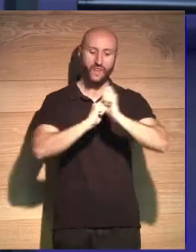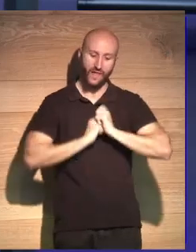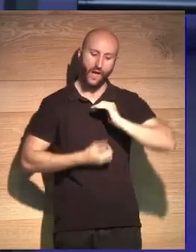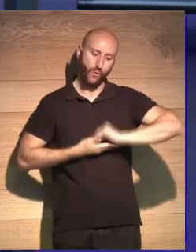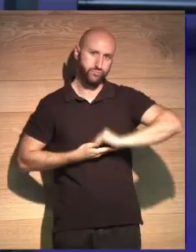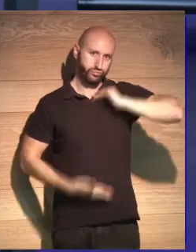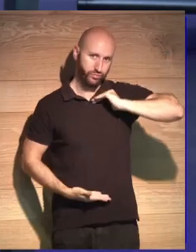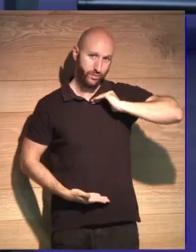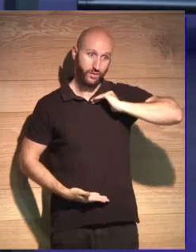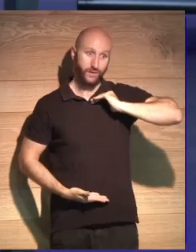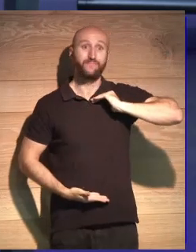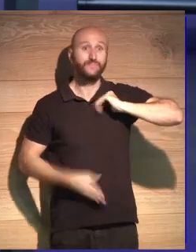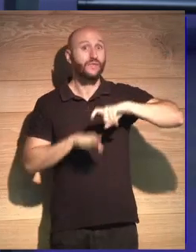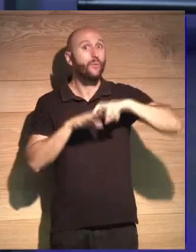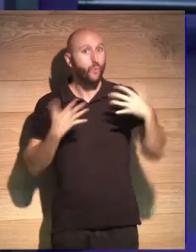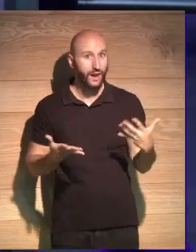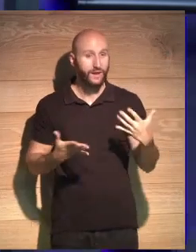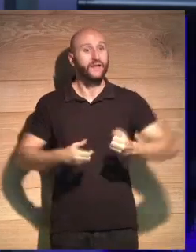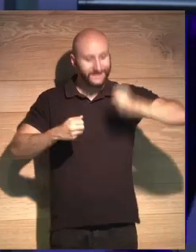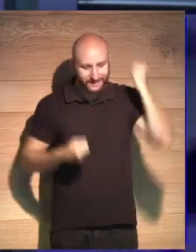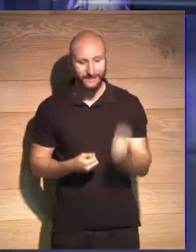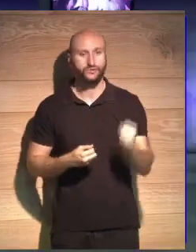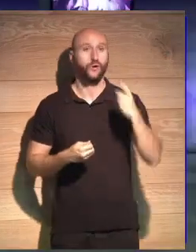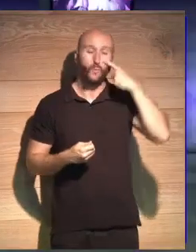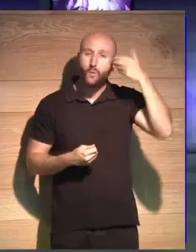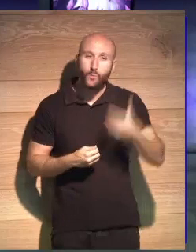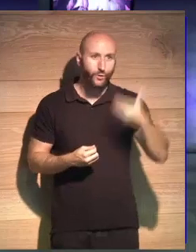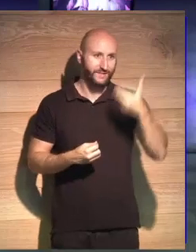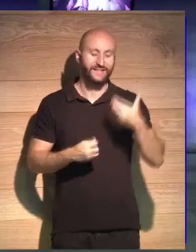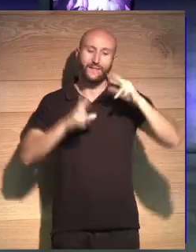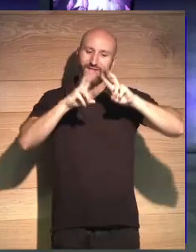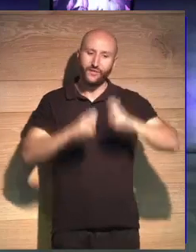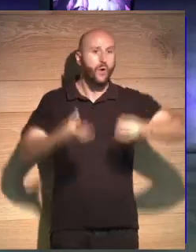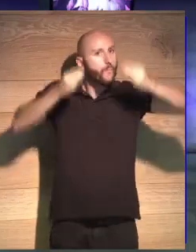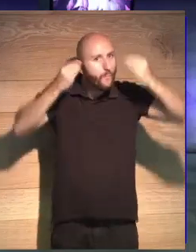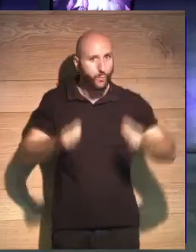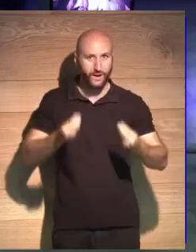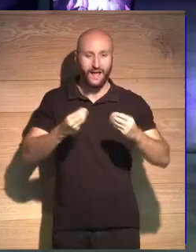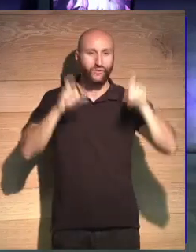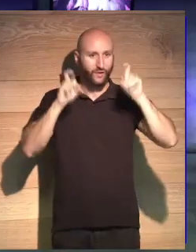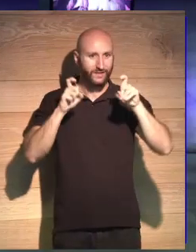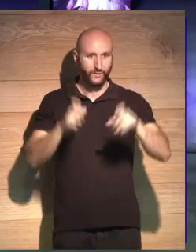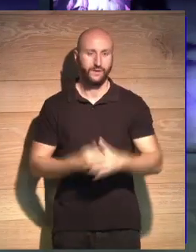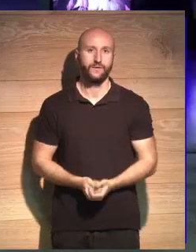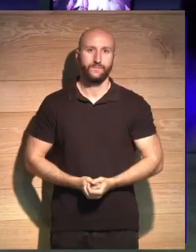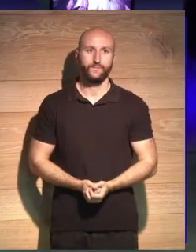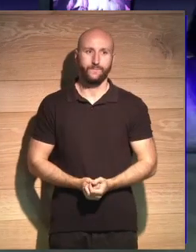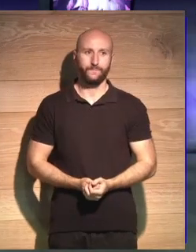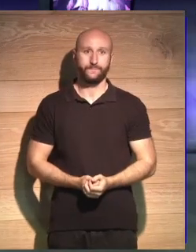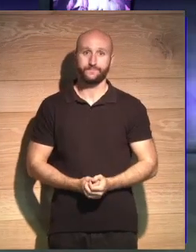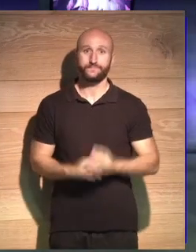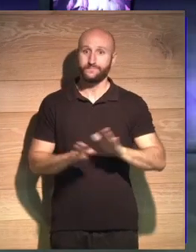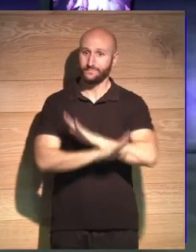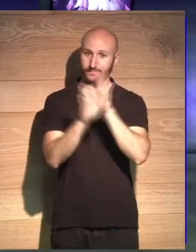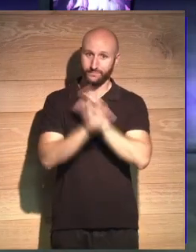they are developing with the video games. They are working on their skills, but we really need to put an emphasis on